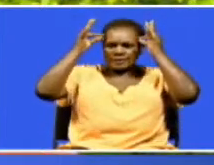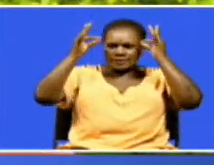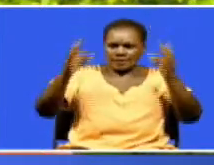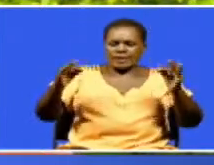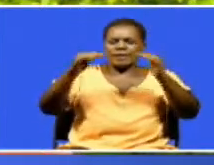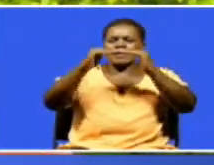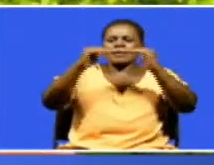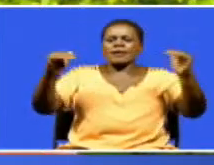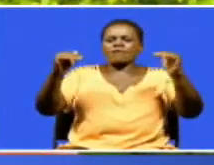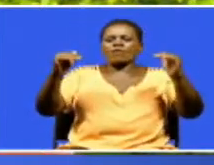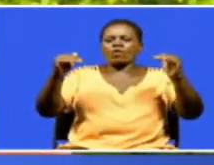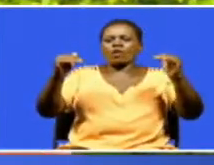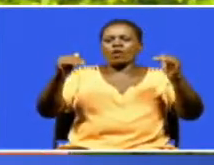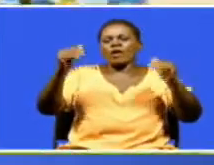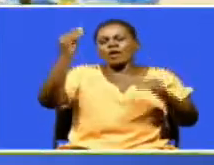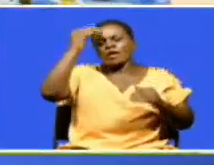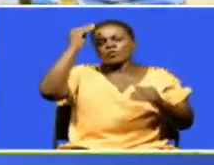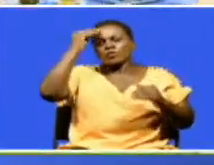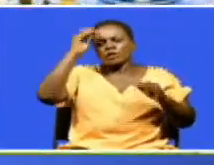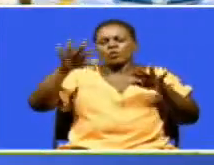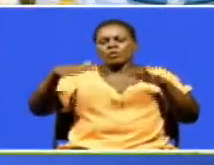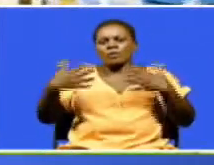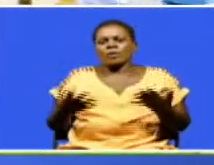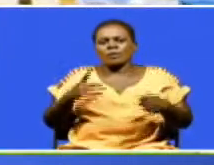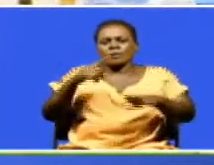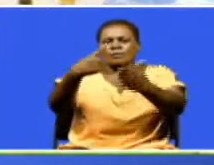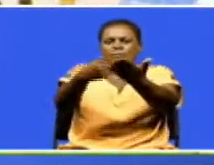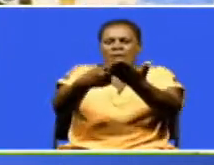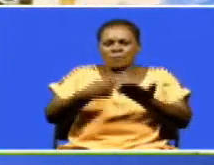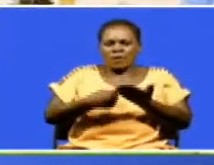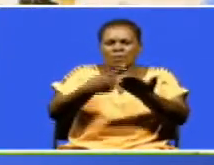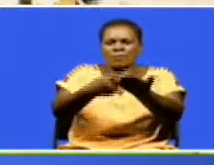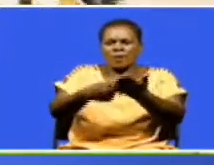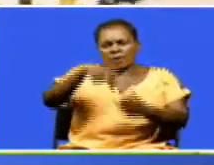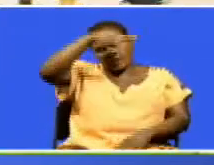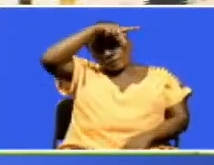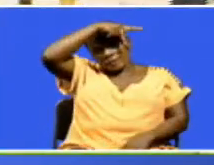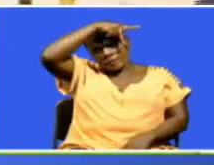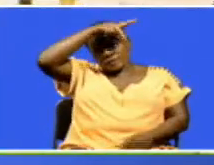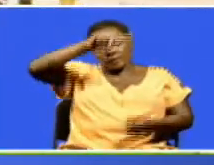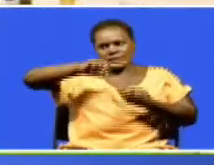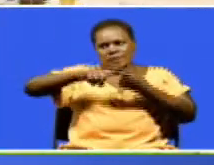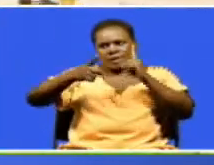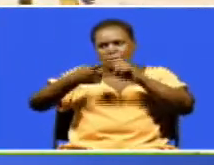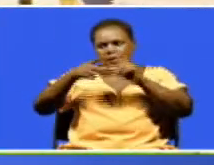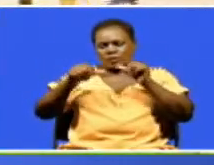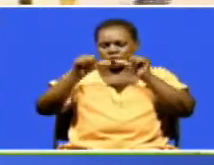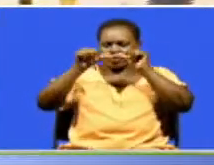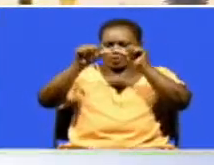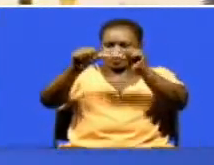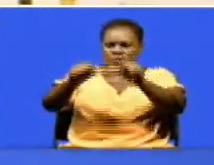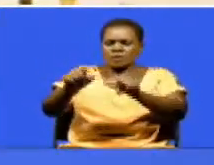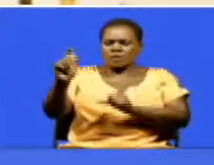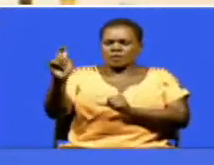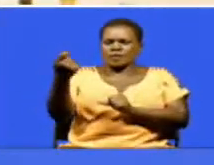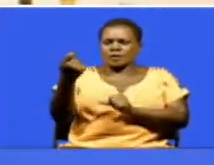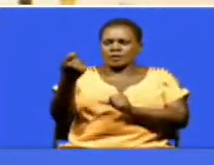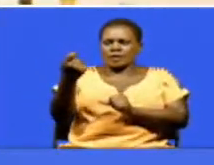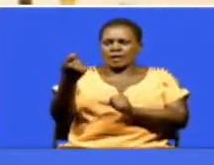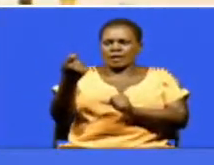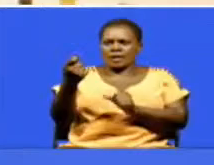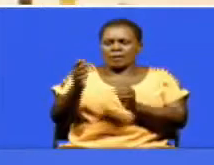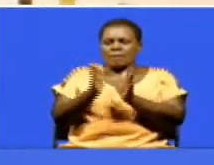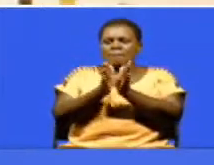that level of qualification is. As the debate on the degree threshold continued to gather momentum, Kenyans on the streets have